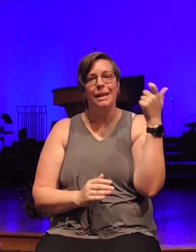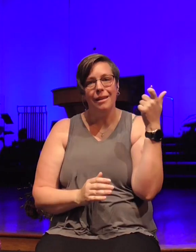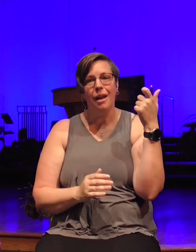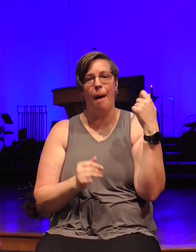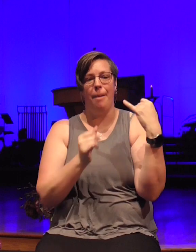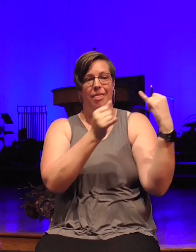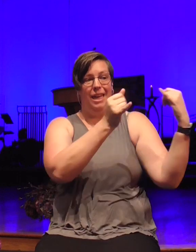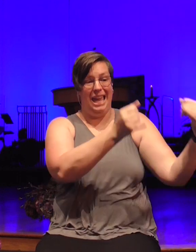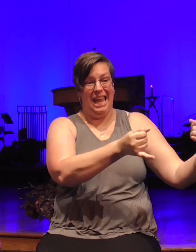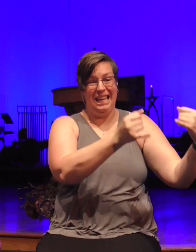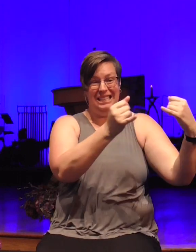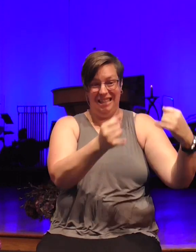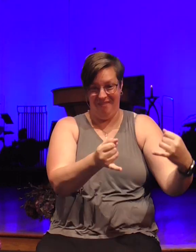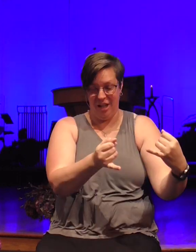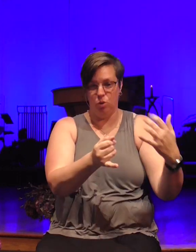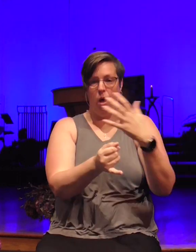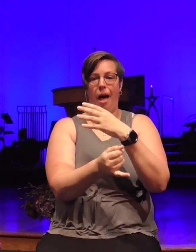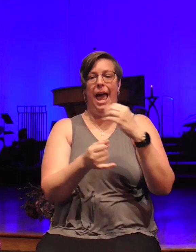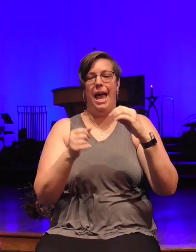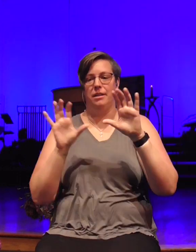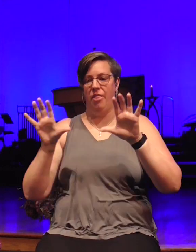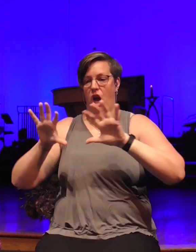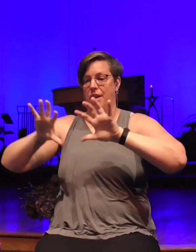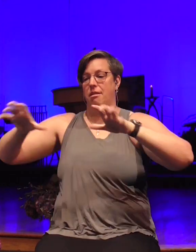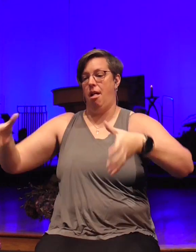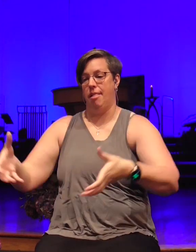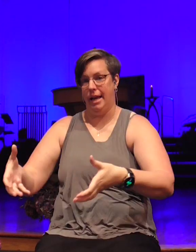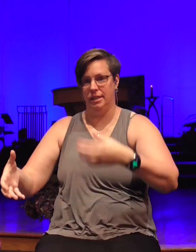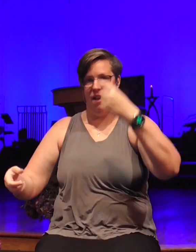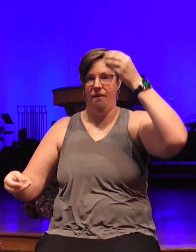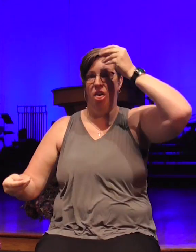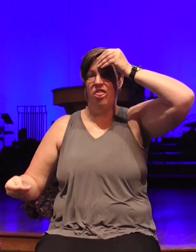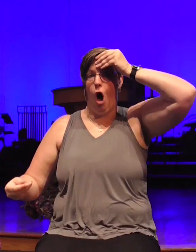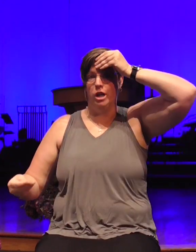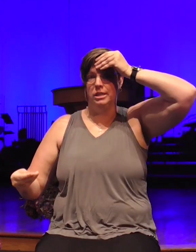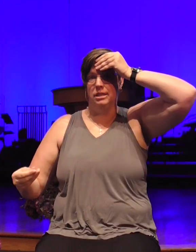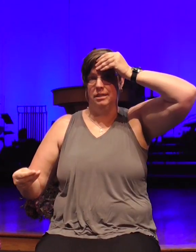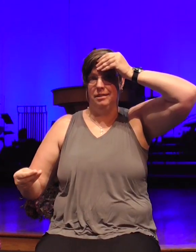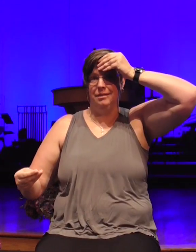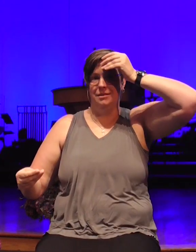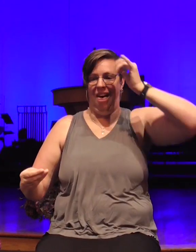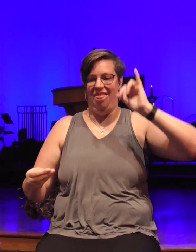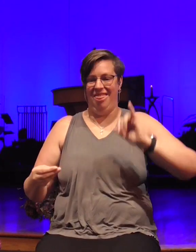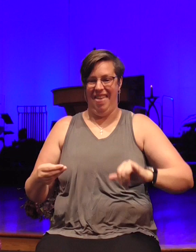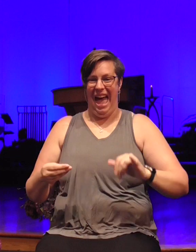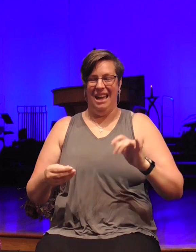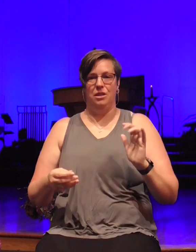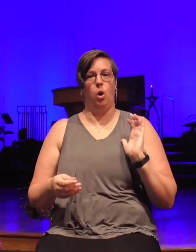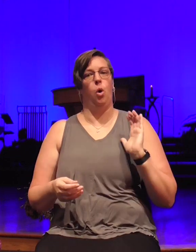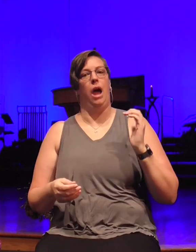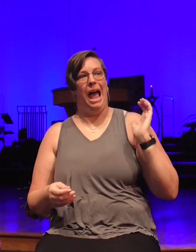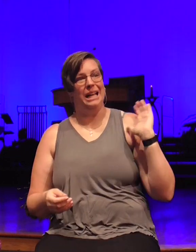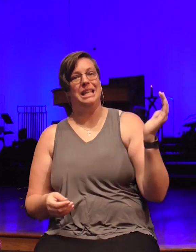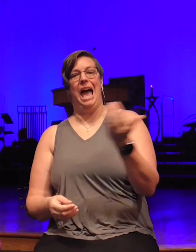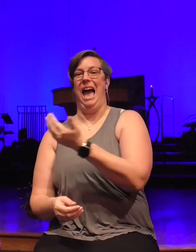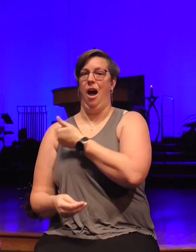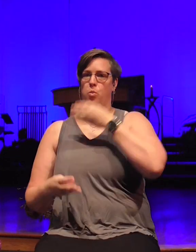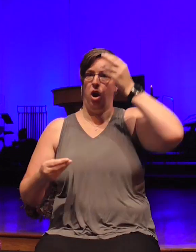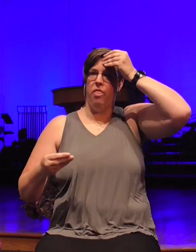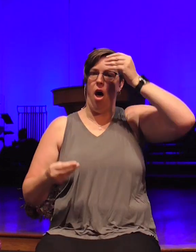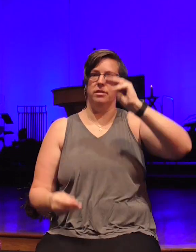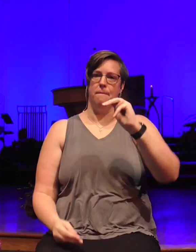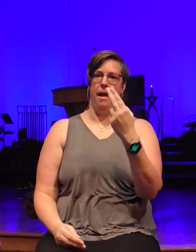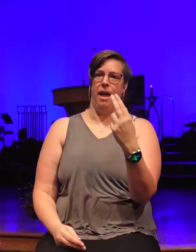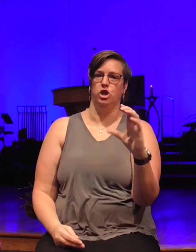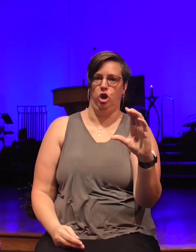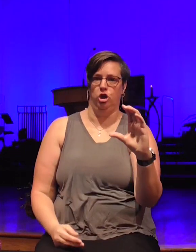and collective thought. We are all a part of the collective thought creation of Mile High Church and what it unfolds to be.